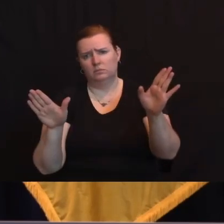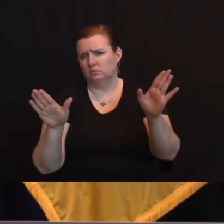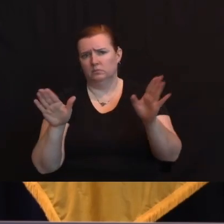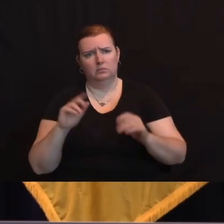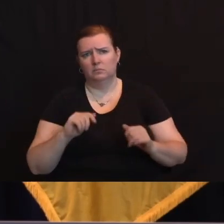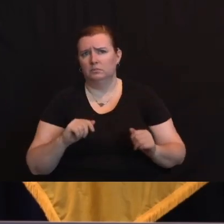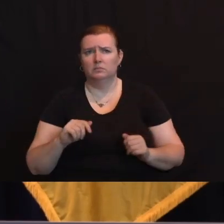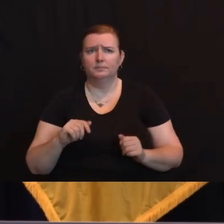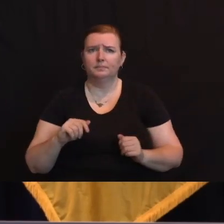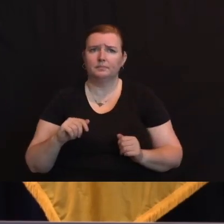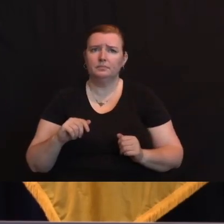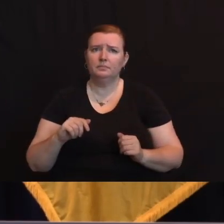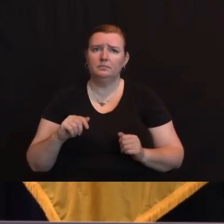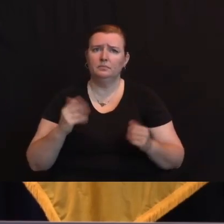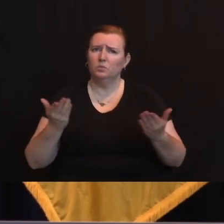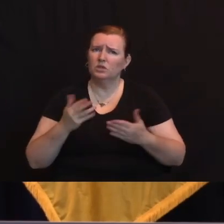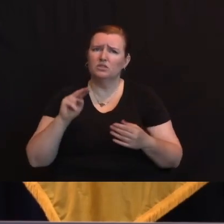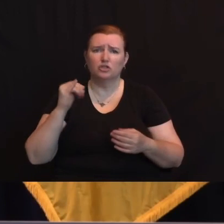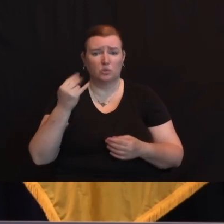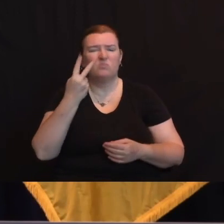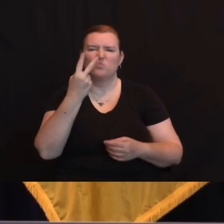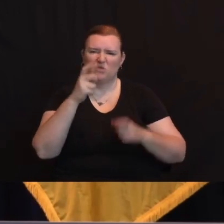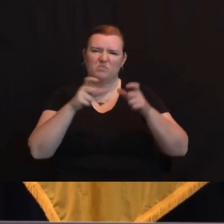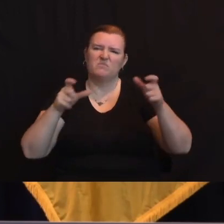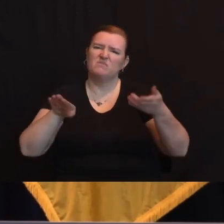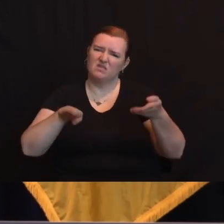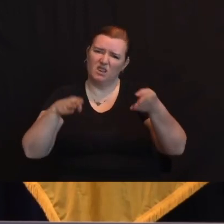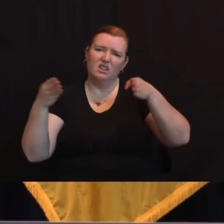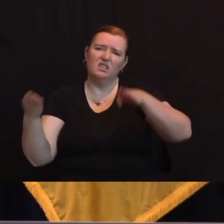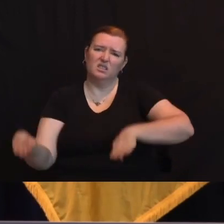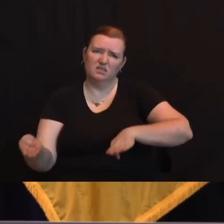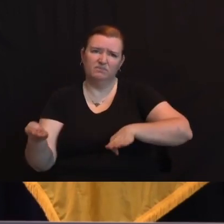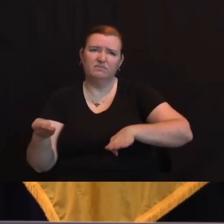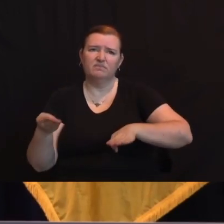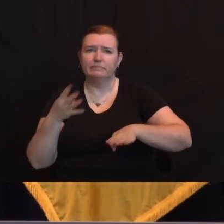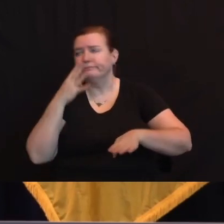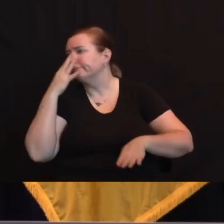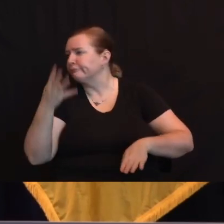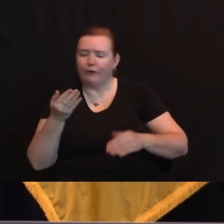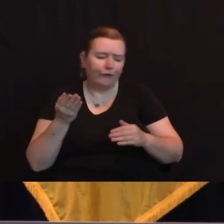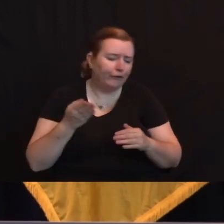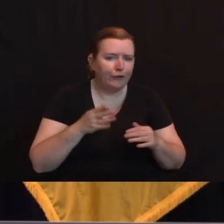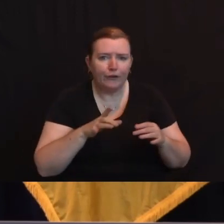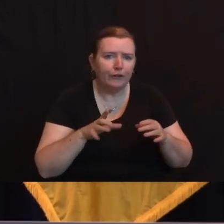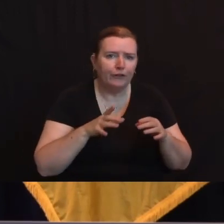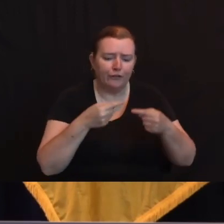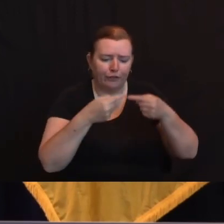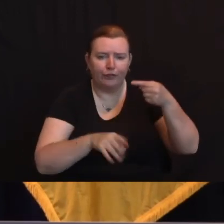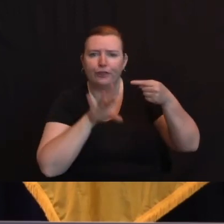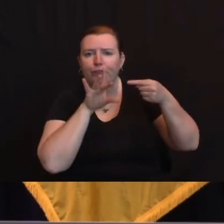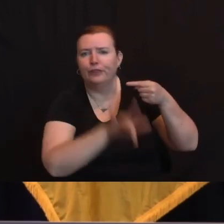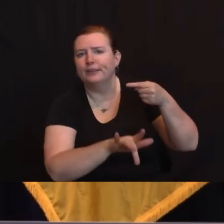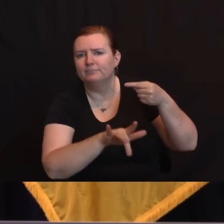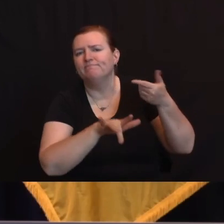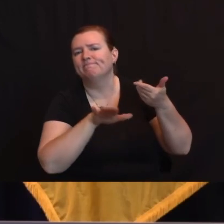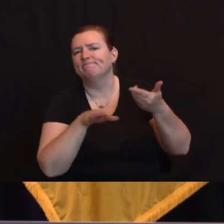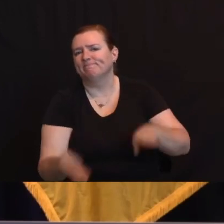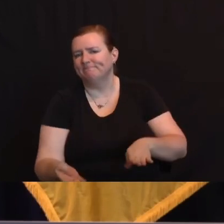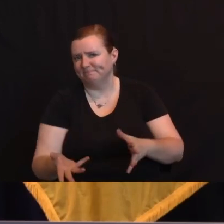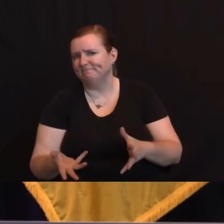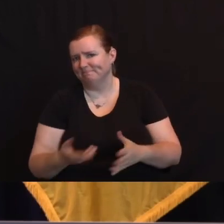we've had at least 2 fatalities of folks who ignored that advice, and we can't afford to do that. Dante, I think we'll start over here with